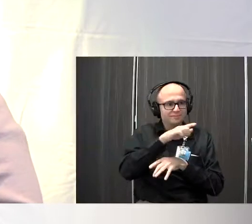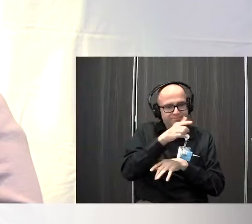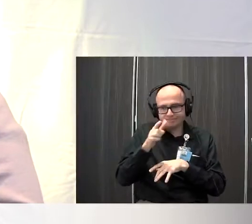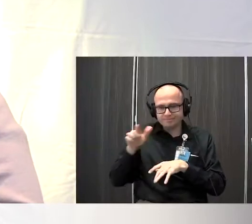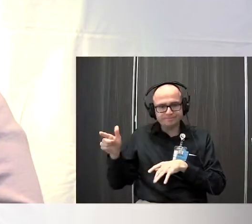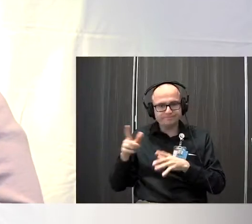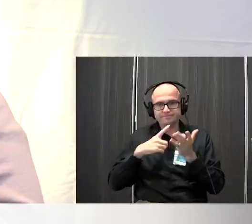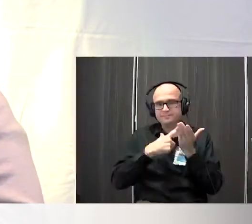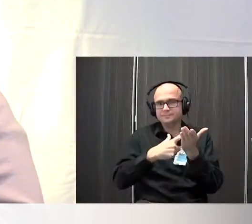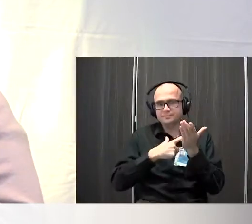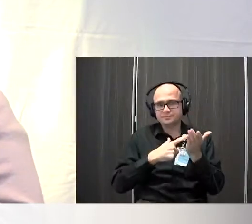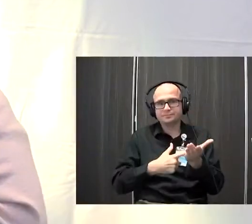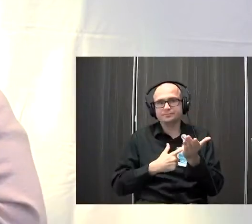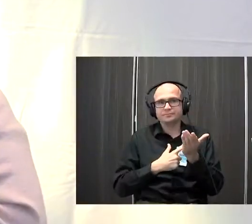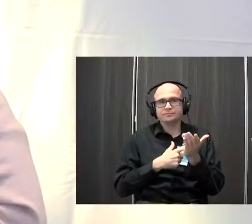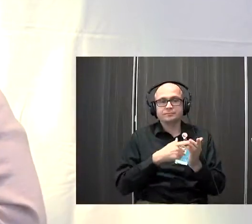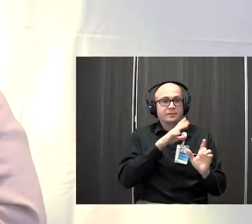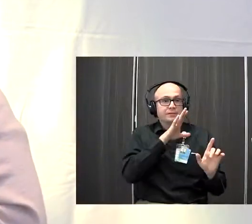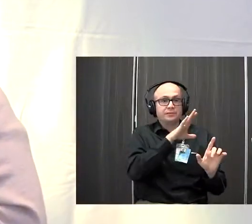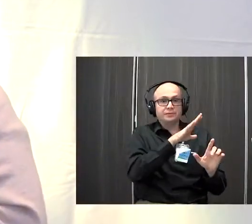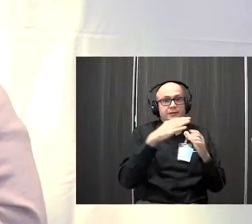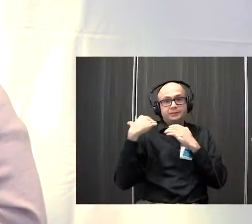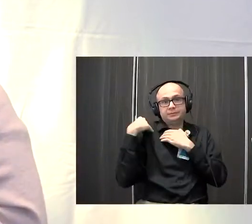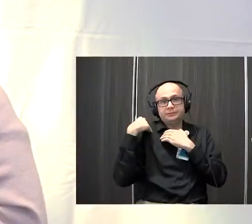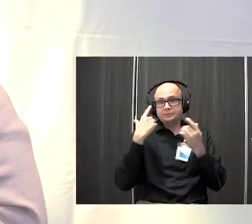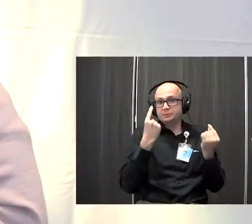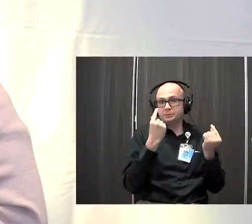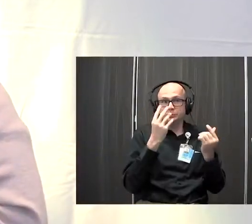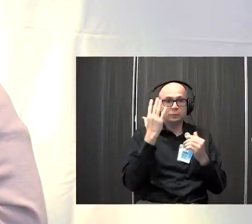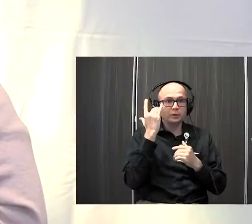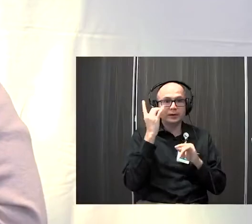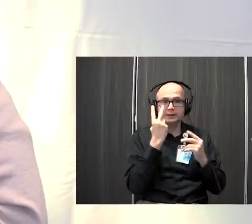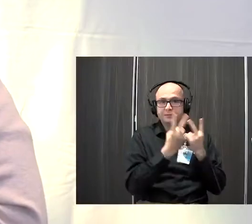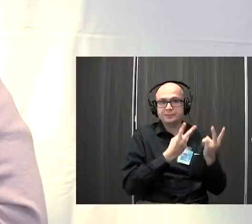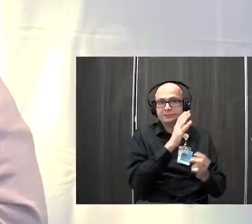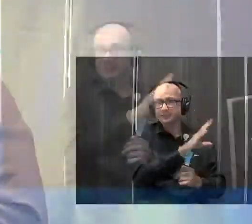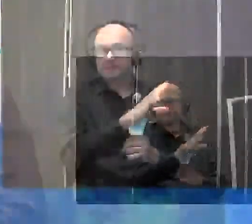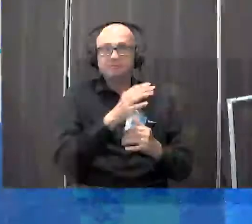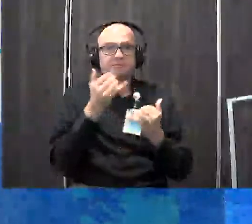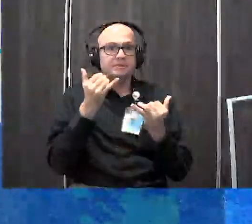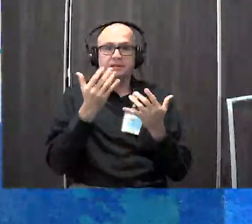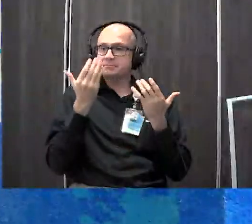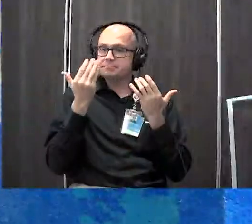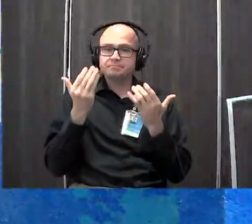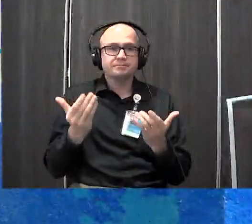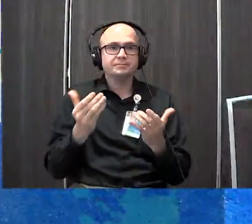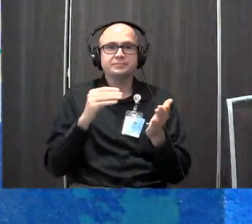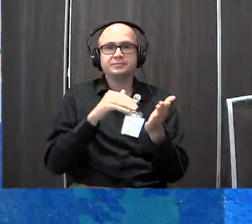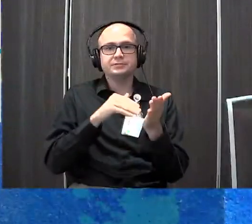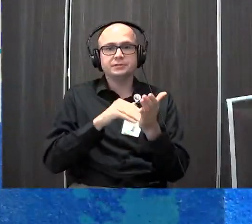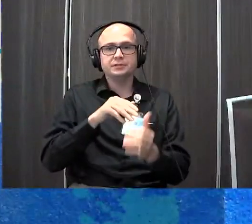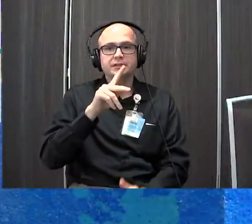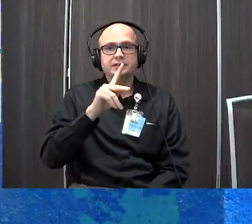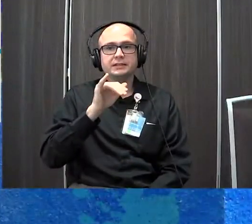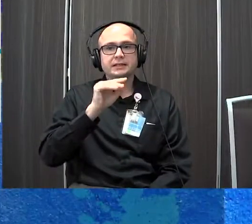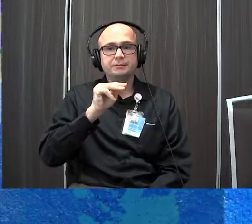to discuss what they do and why you might come see them. And without further ado, we're going to start off with Dr. Kim